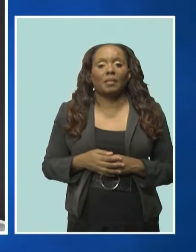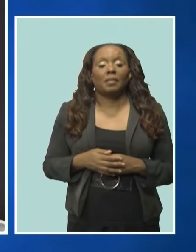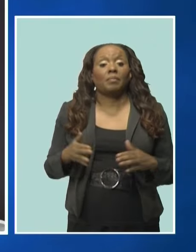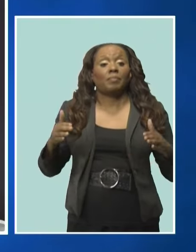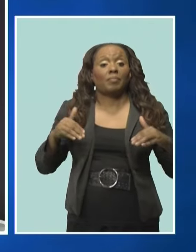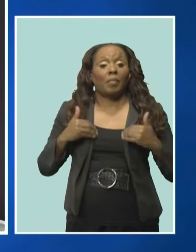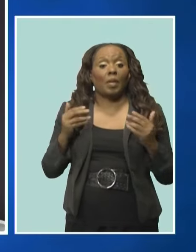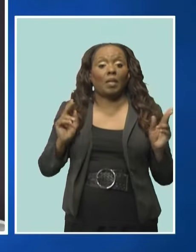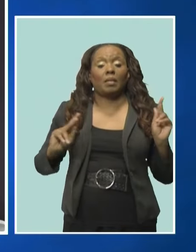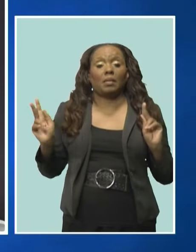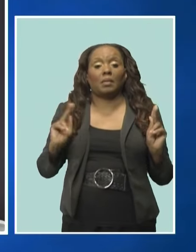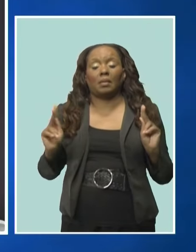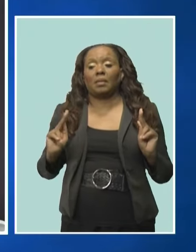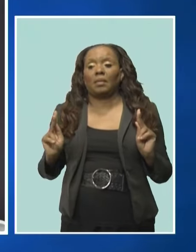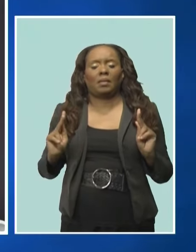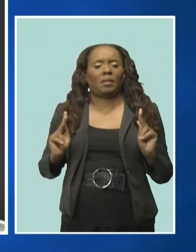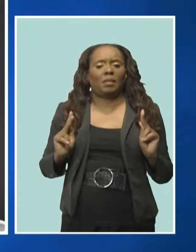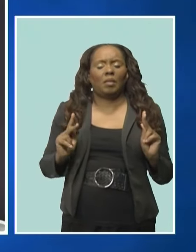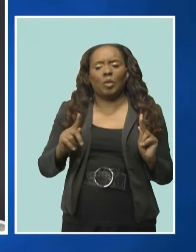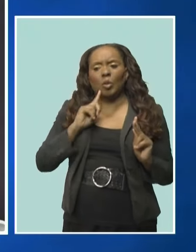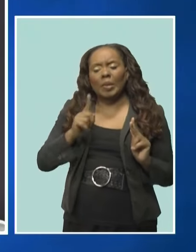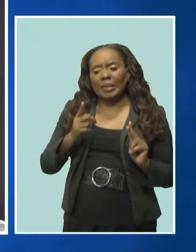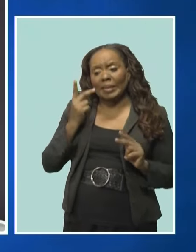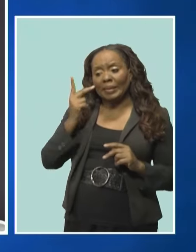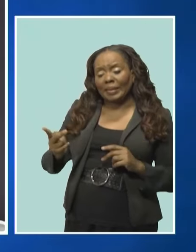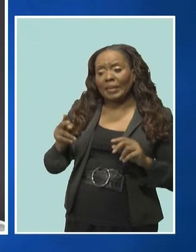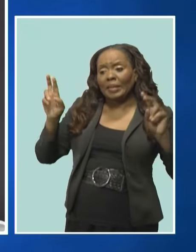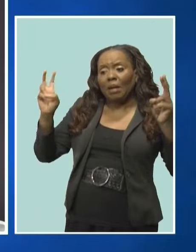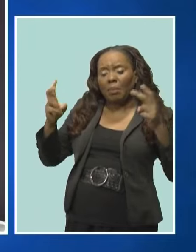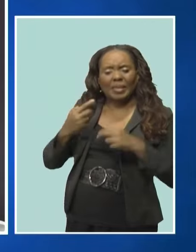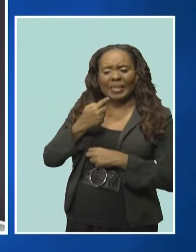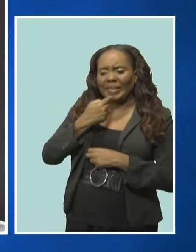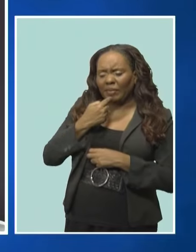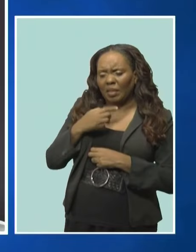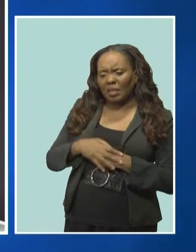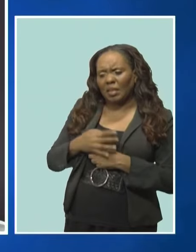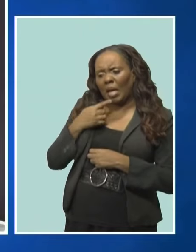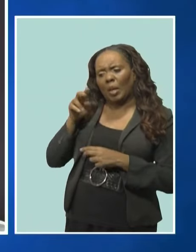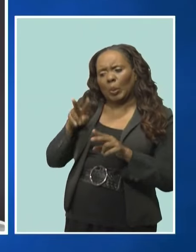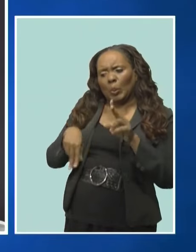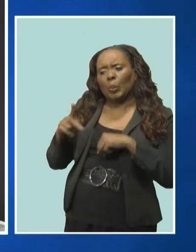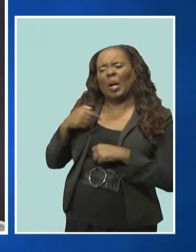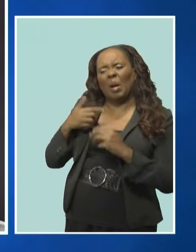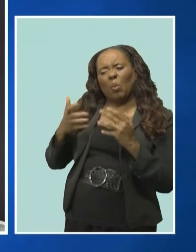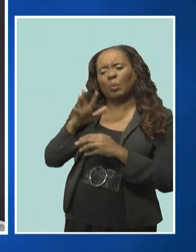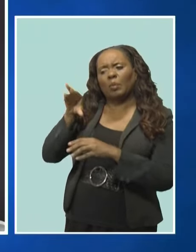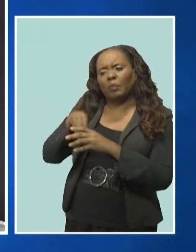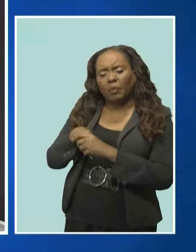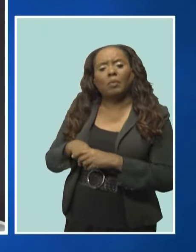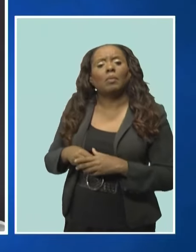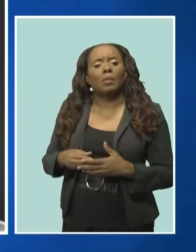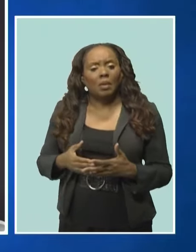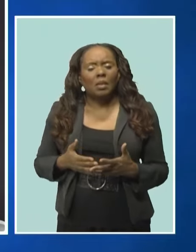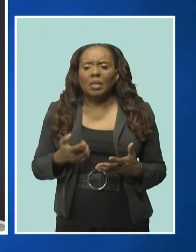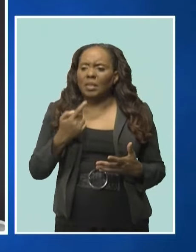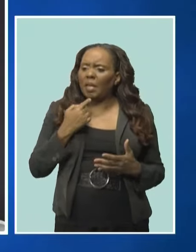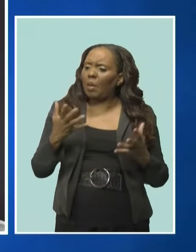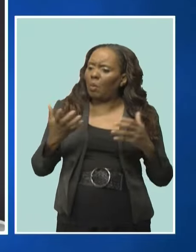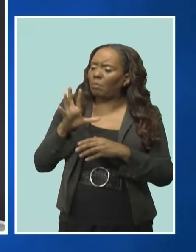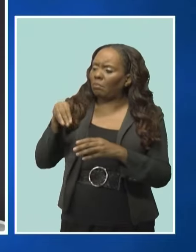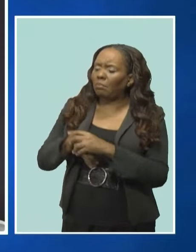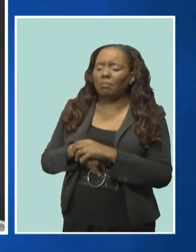serious topic like this and being able to graphically represent our role, our stake in addressing something like it, I